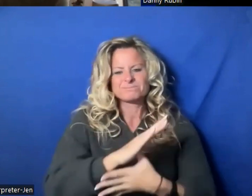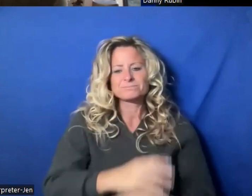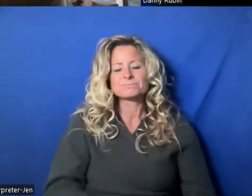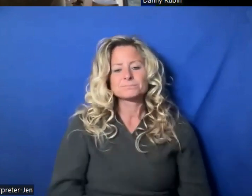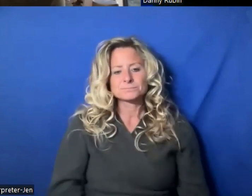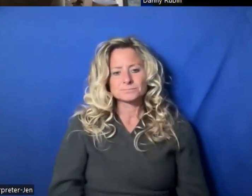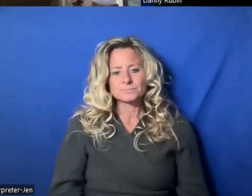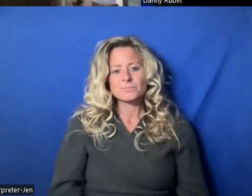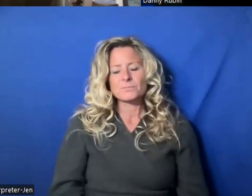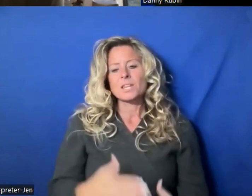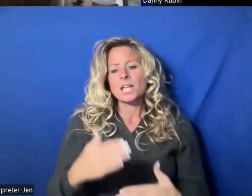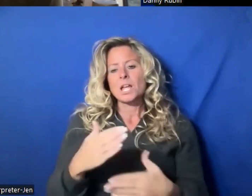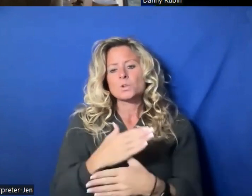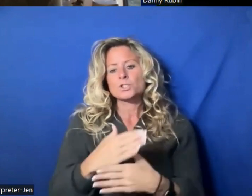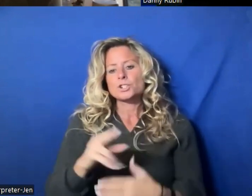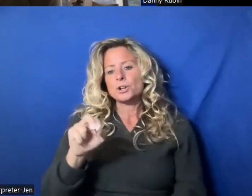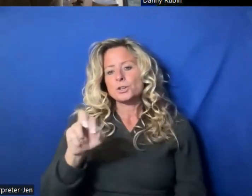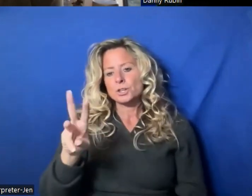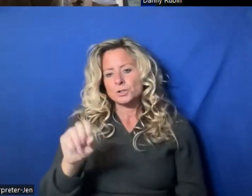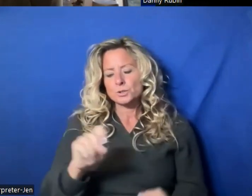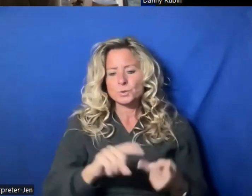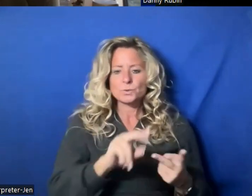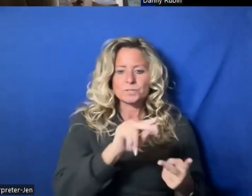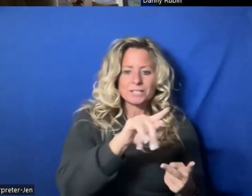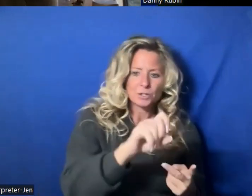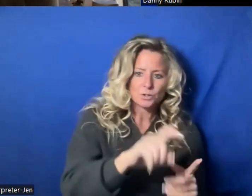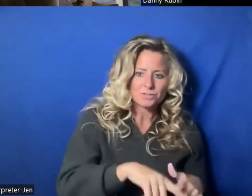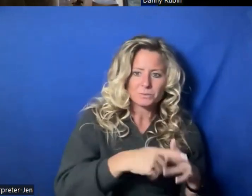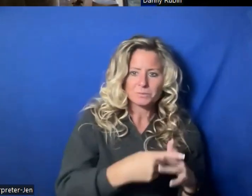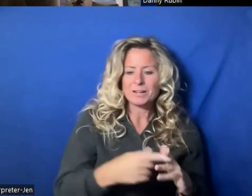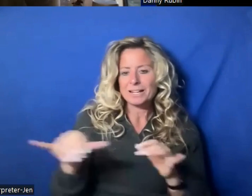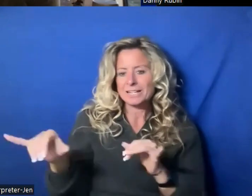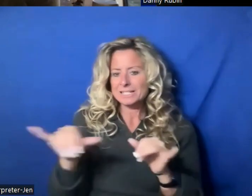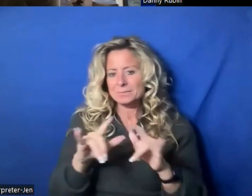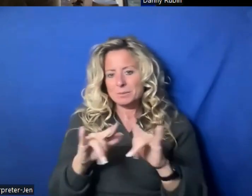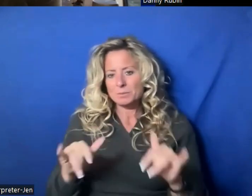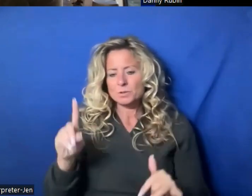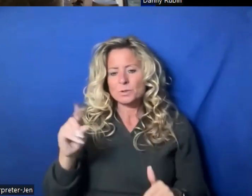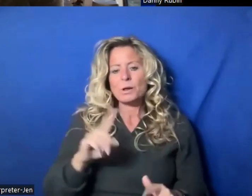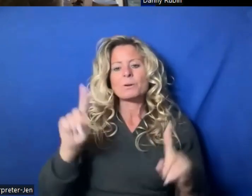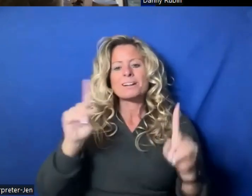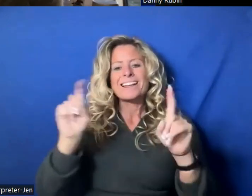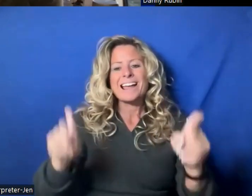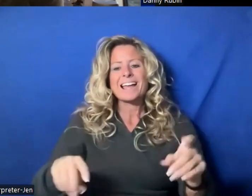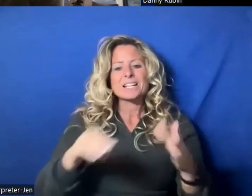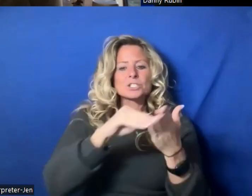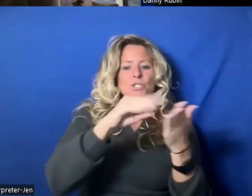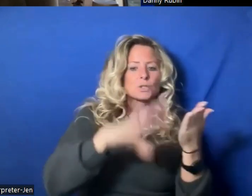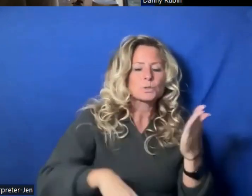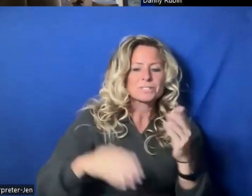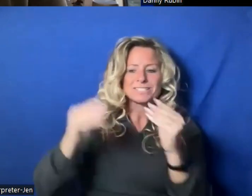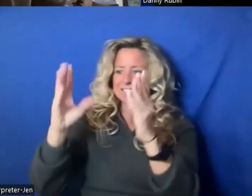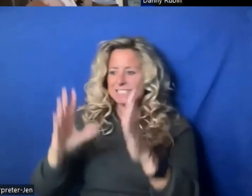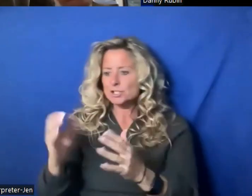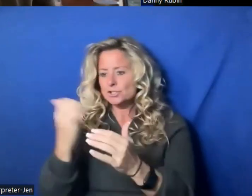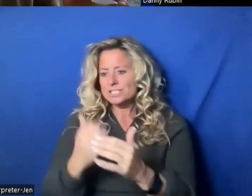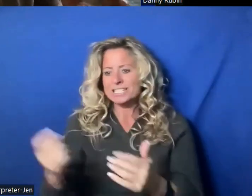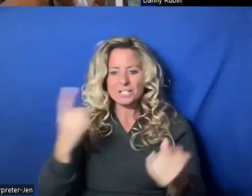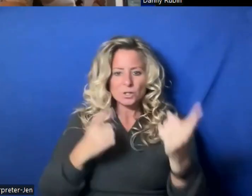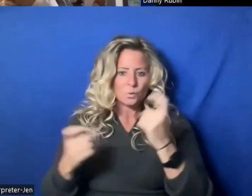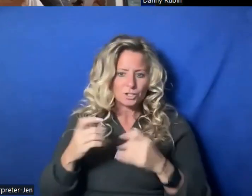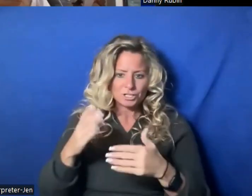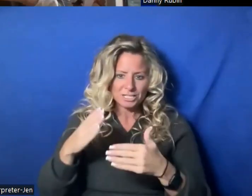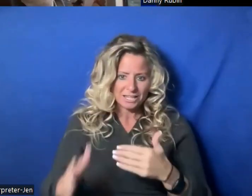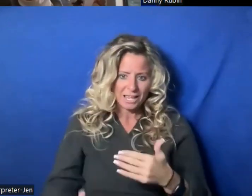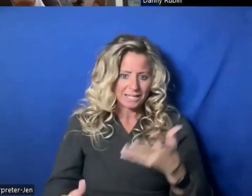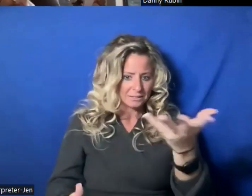want to share the little news and notes that I did from the beginning. And as I do that, I want to ask the students and teachers, ask any remaining questions